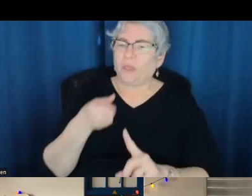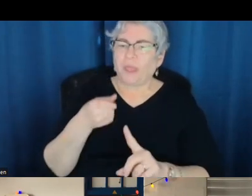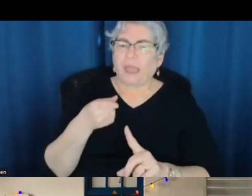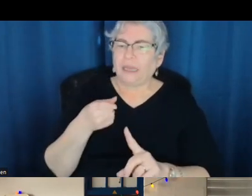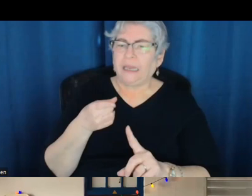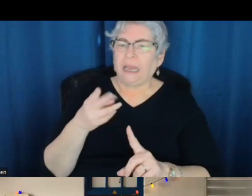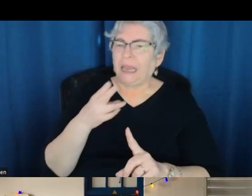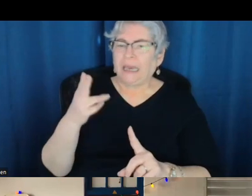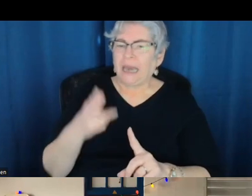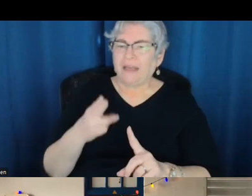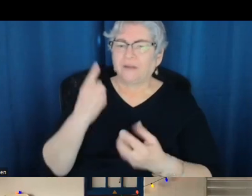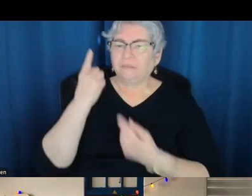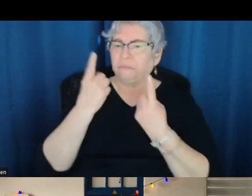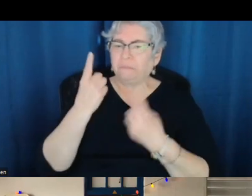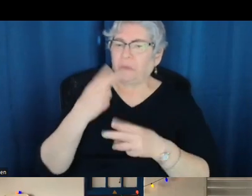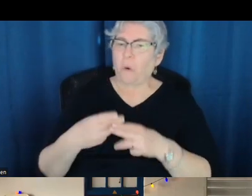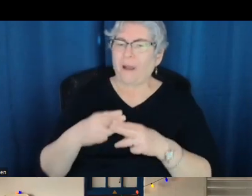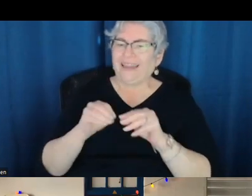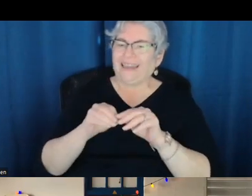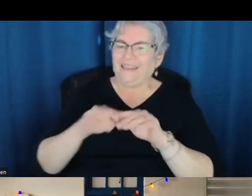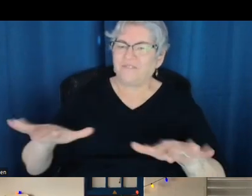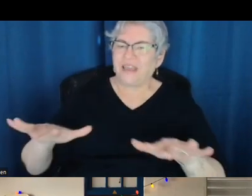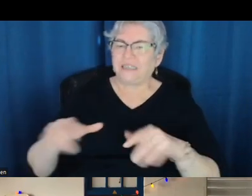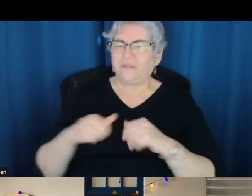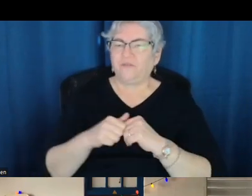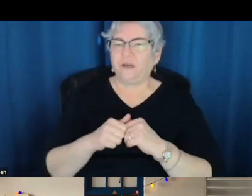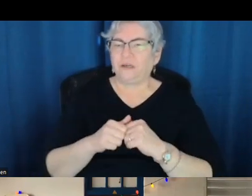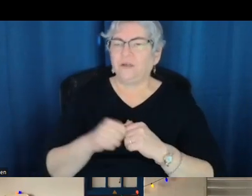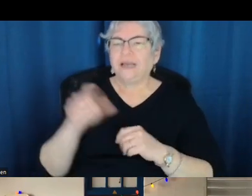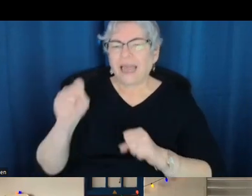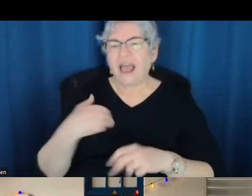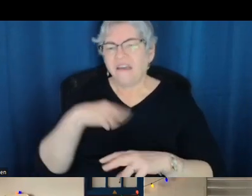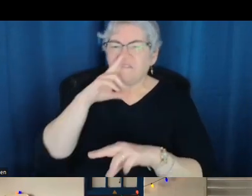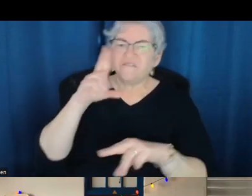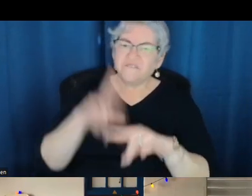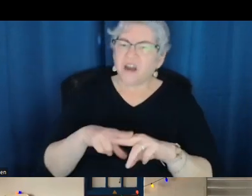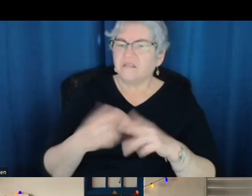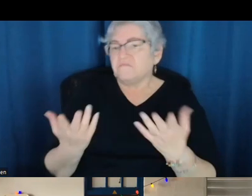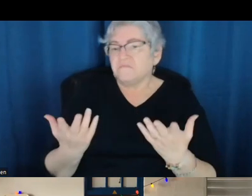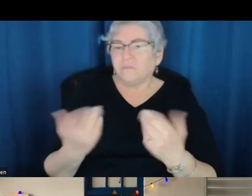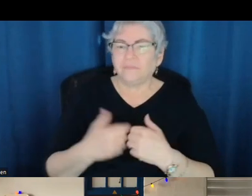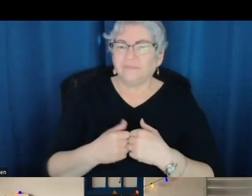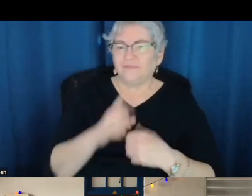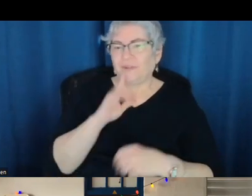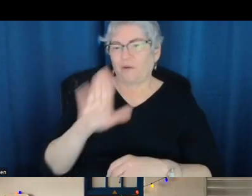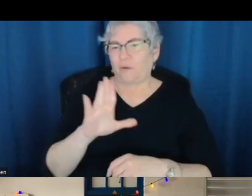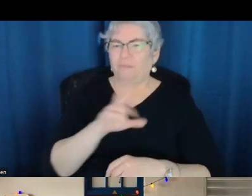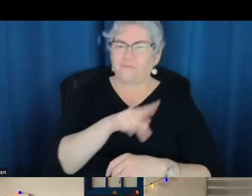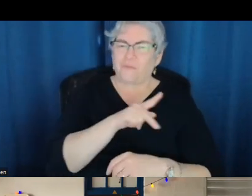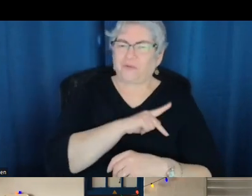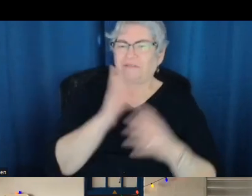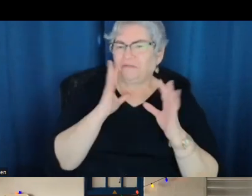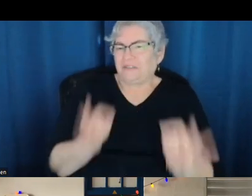had never been considered invasive in the area. So you can have a little fun with it. It's a personal choice, I would